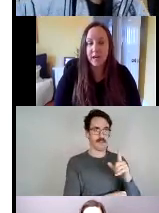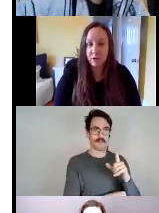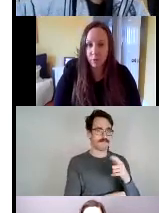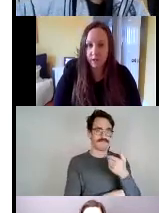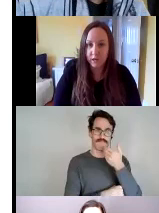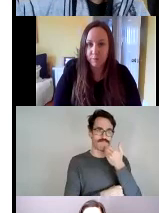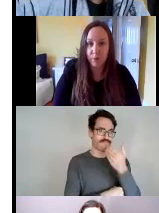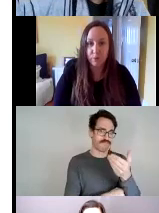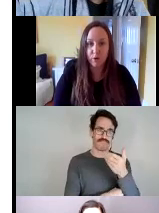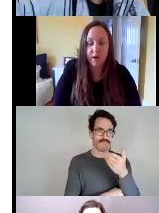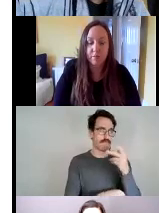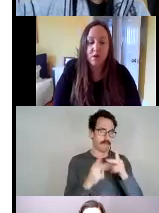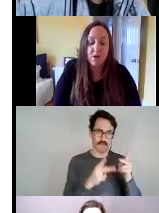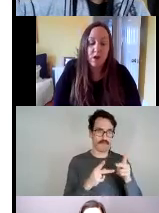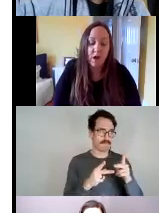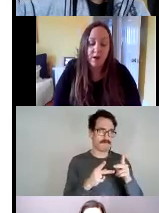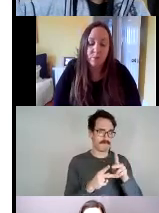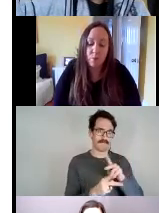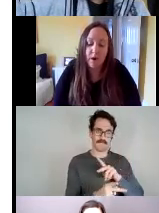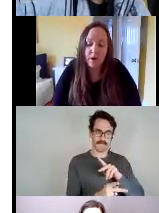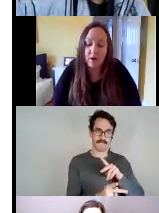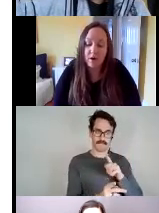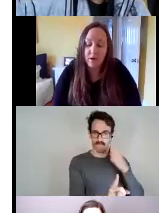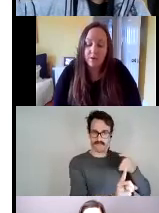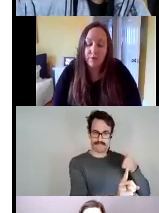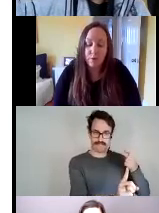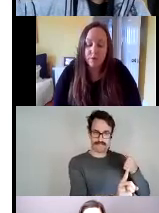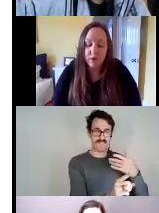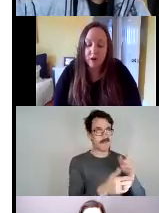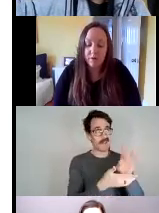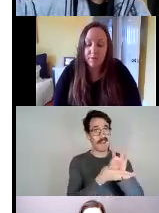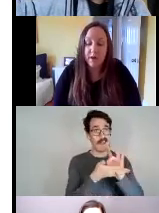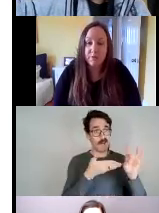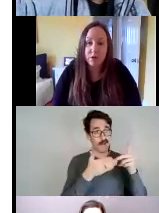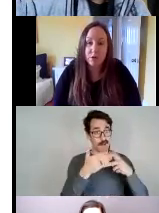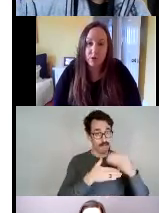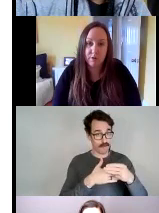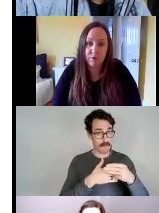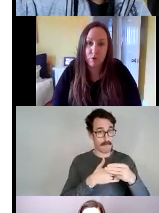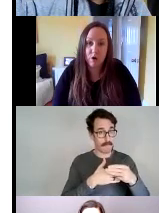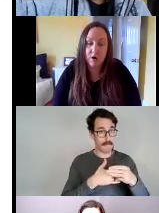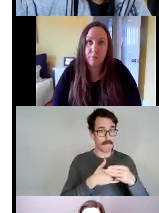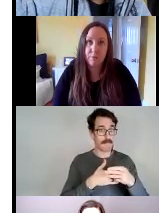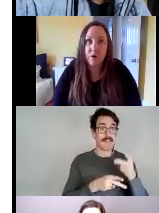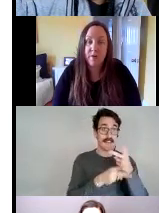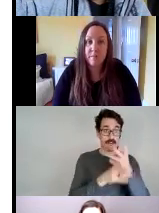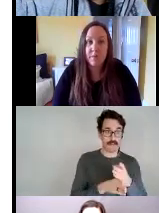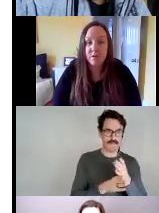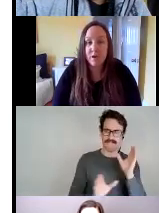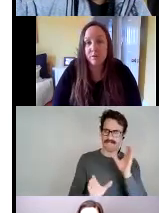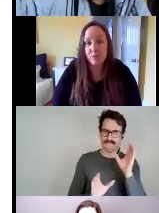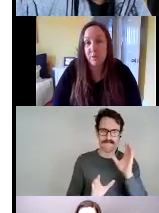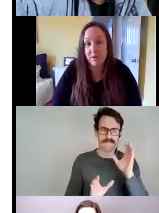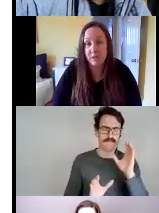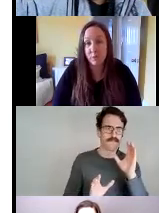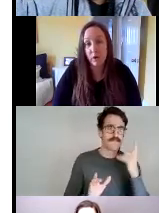an 8-week program where folks, caregivers are looking for more of that mental